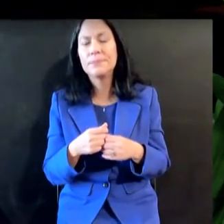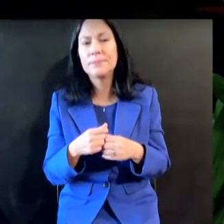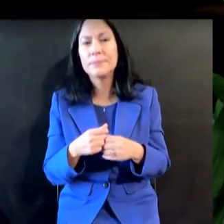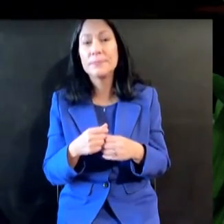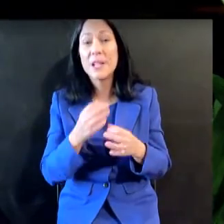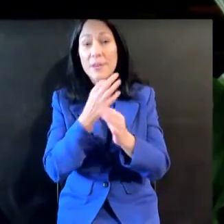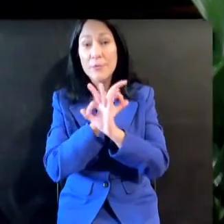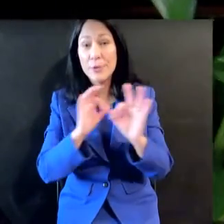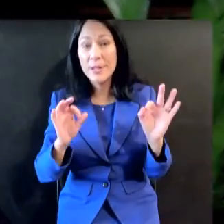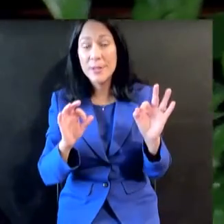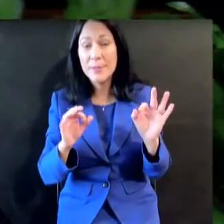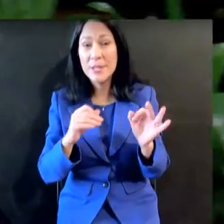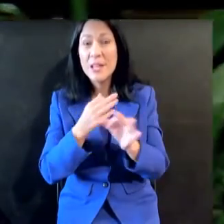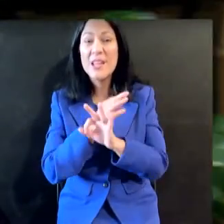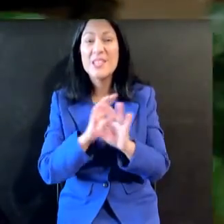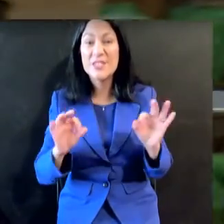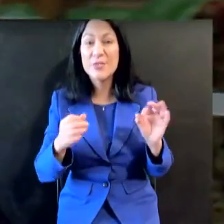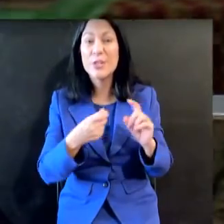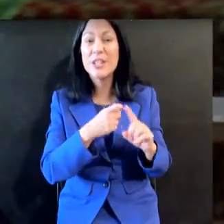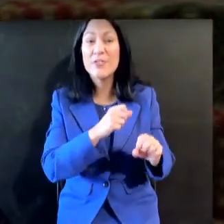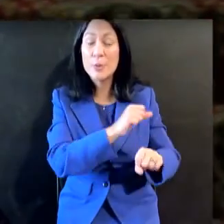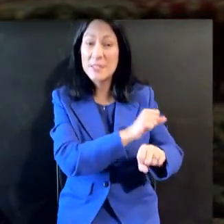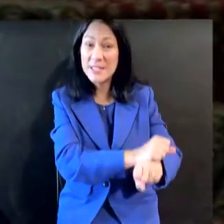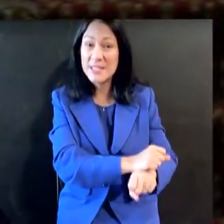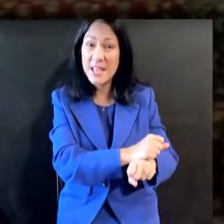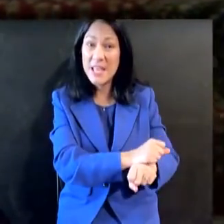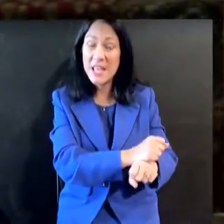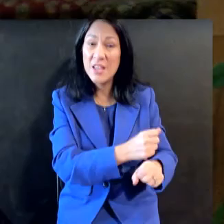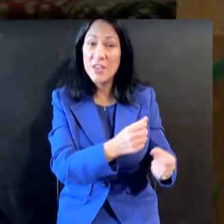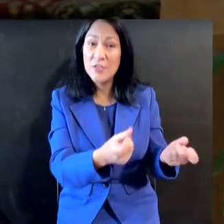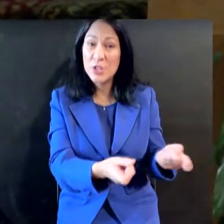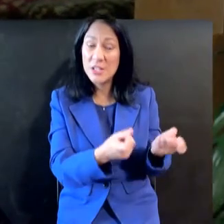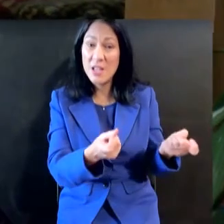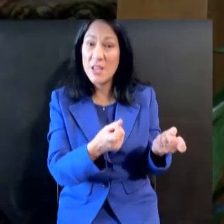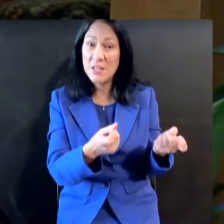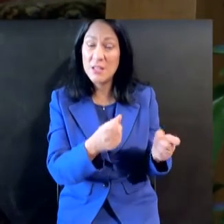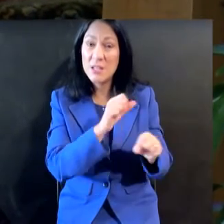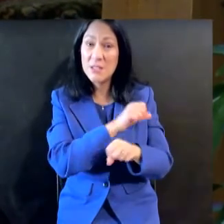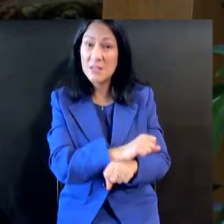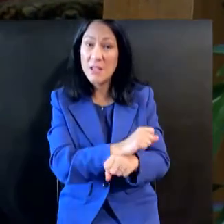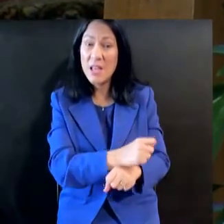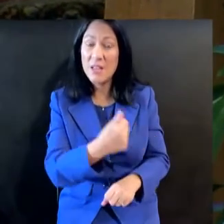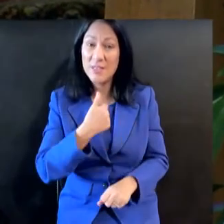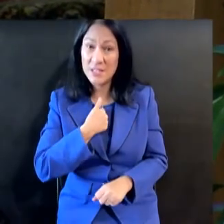Freedom is being freed from slavery to sin, slavery to self,